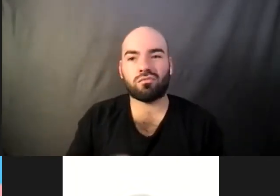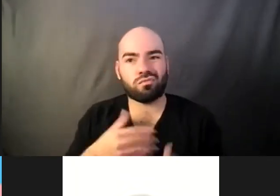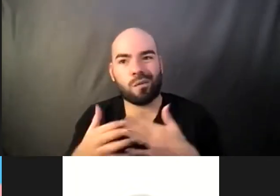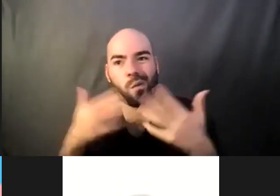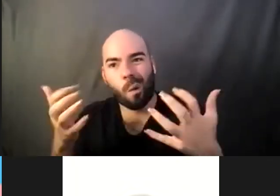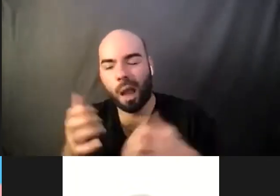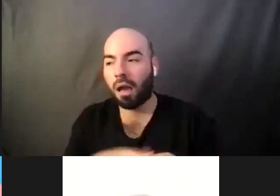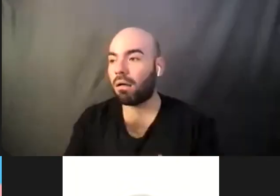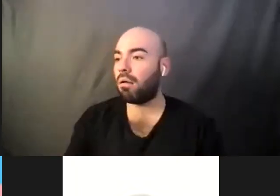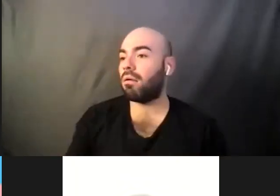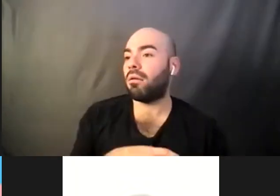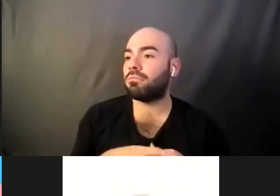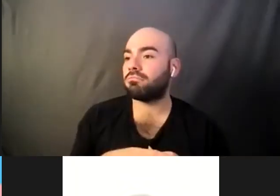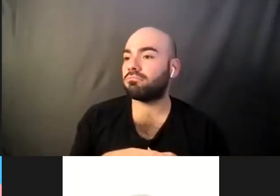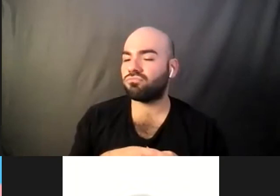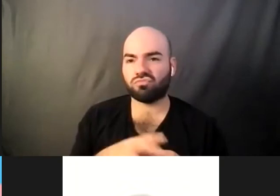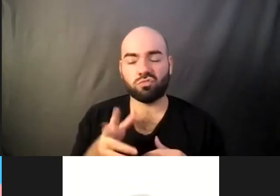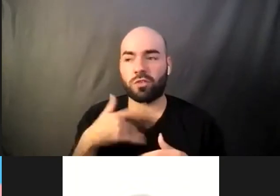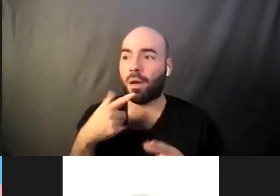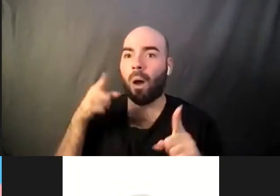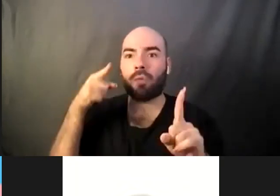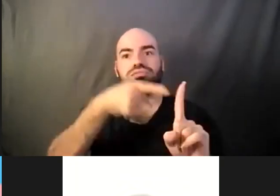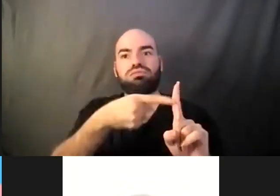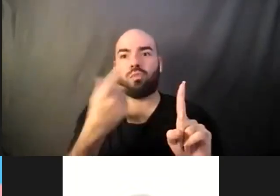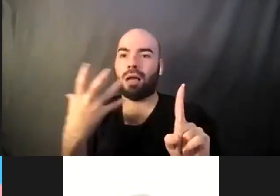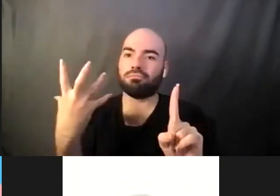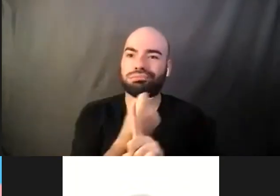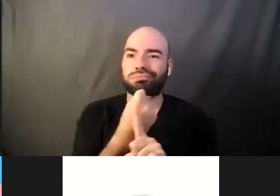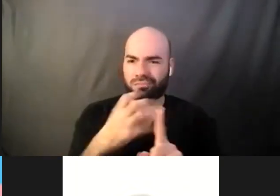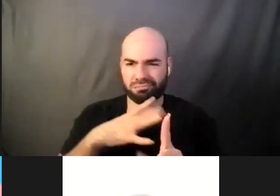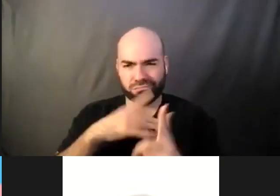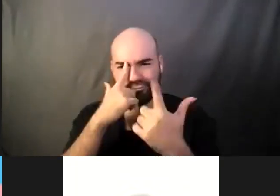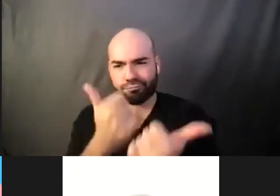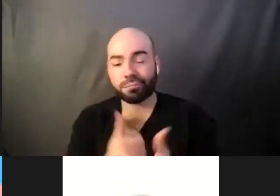feel like is the better thing to do or whatever.